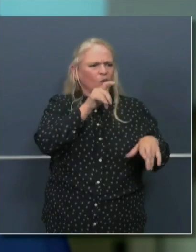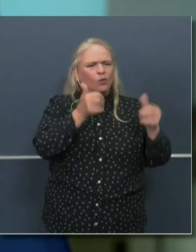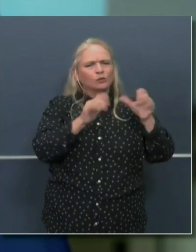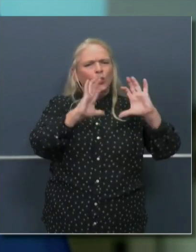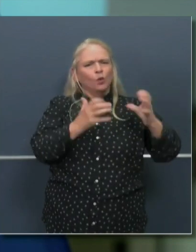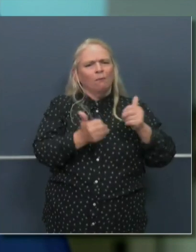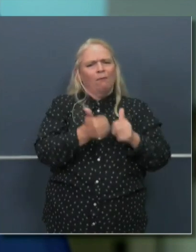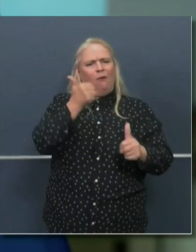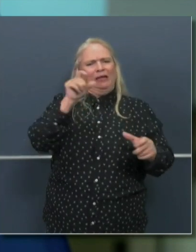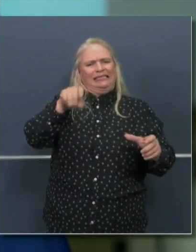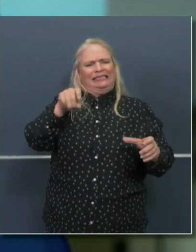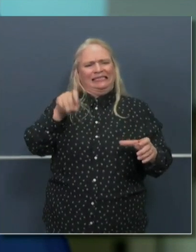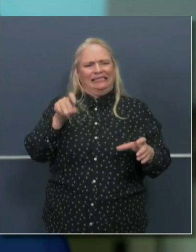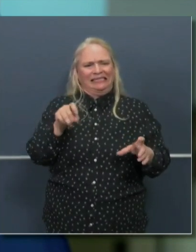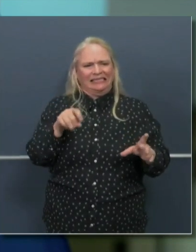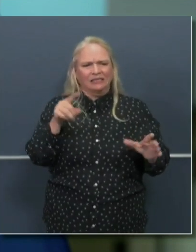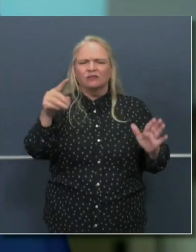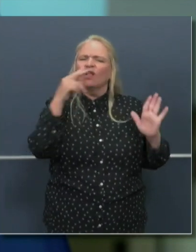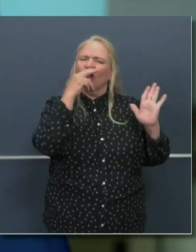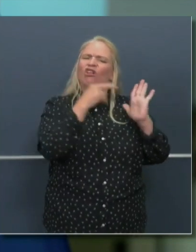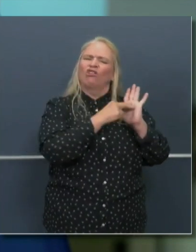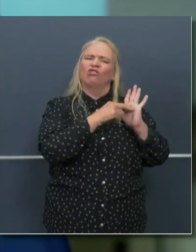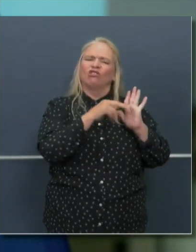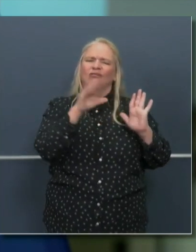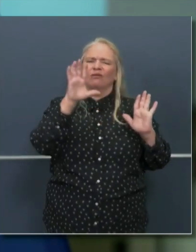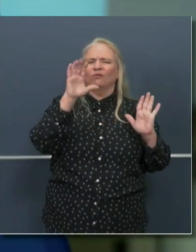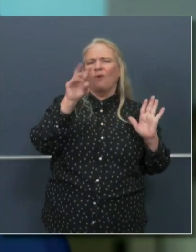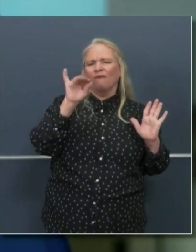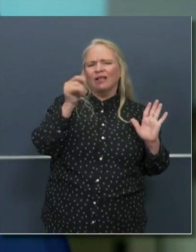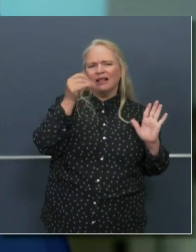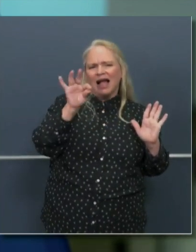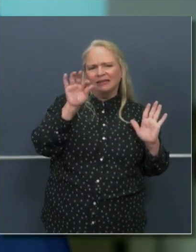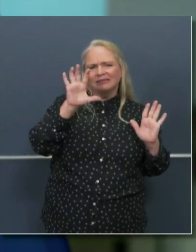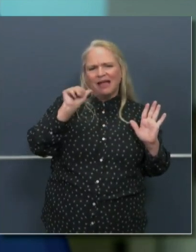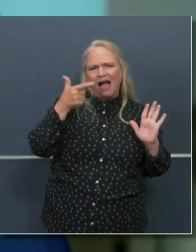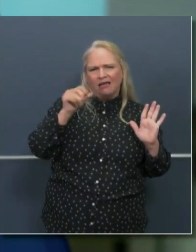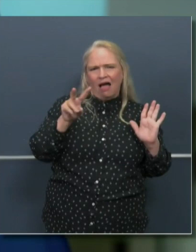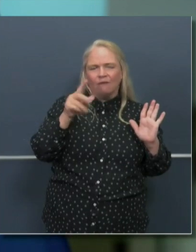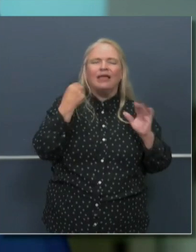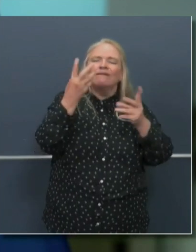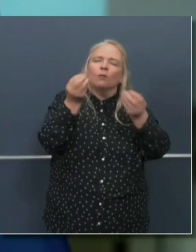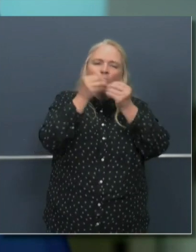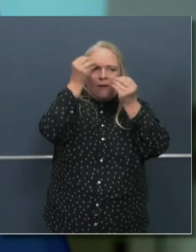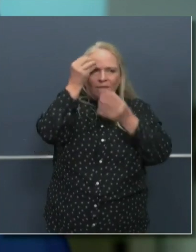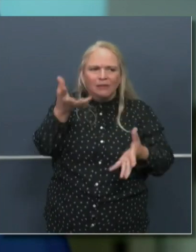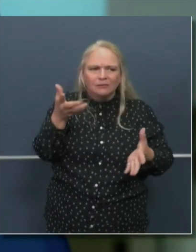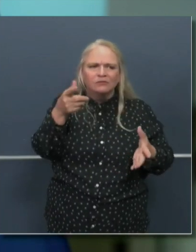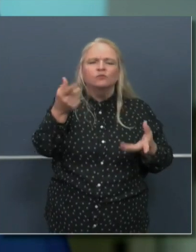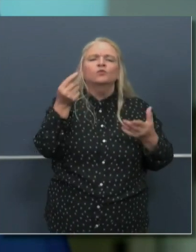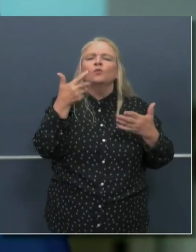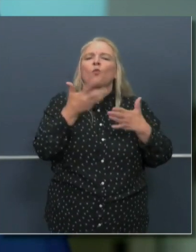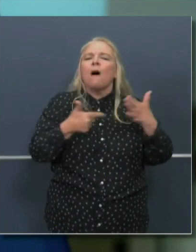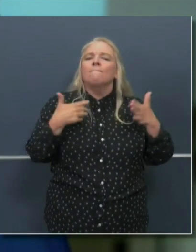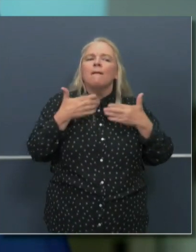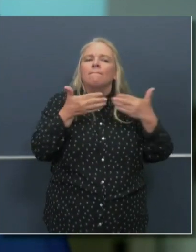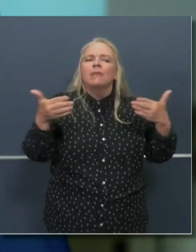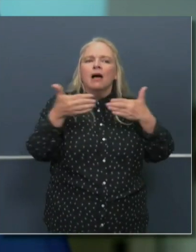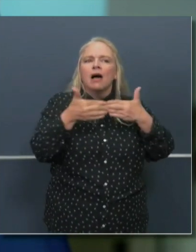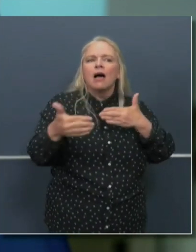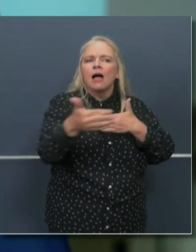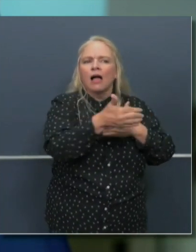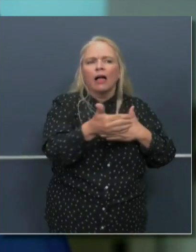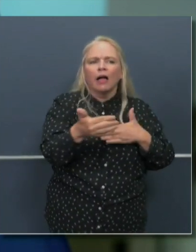to take a look at it. It's on that same site. That gives you a sense, sort of a preview of where we're going with our new testing